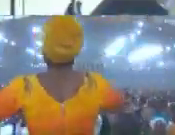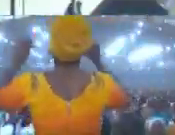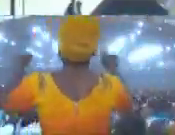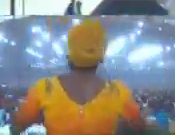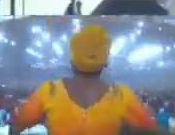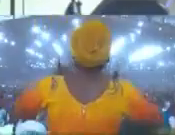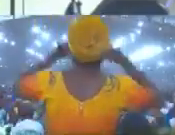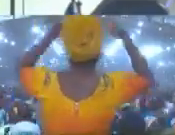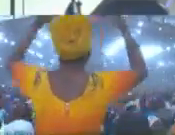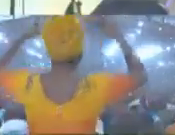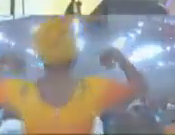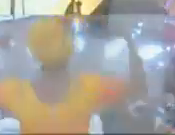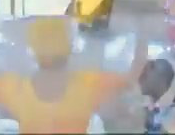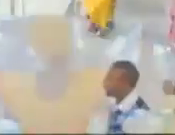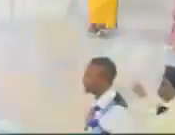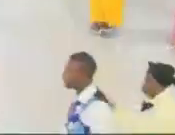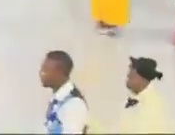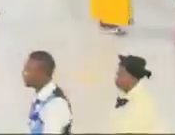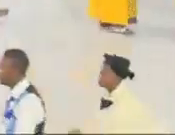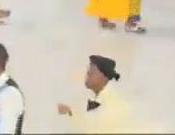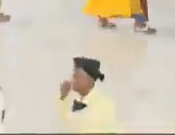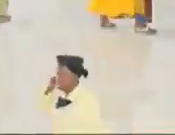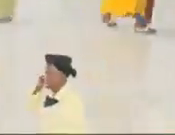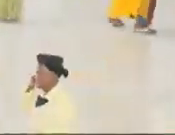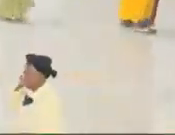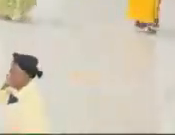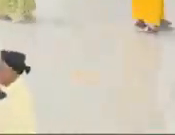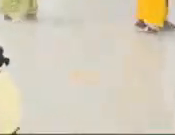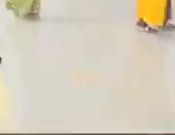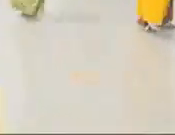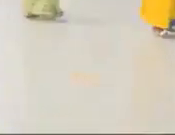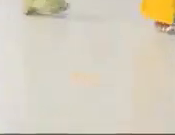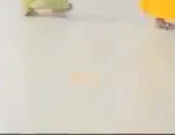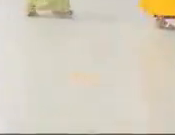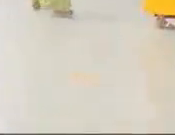hallelujah, I can shout hallelujah,